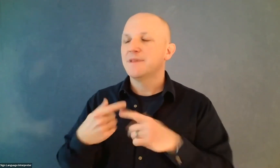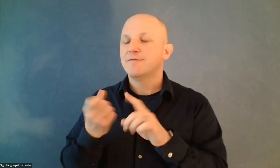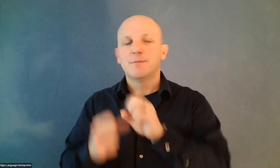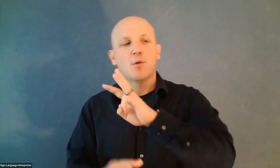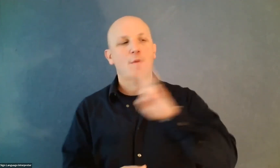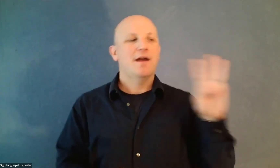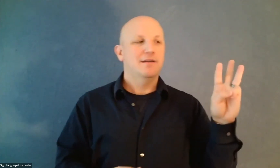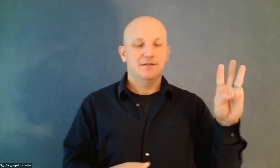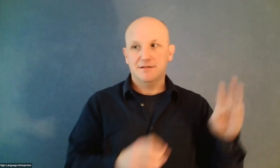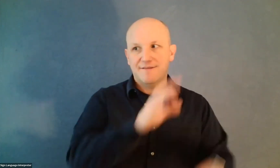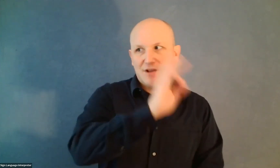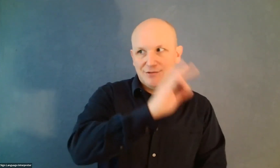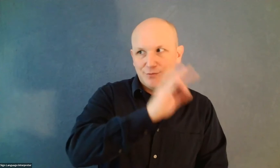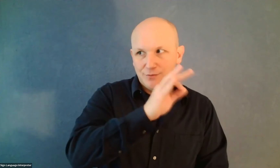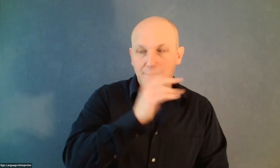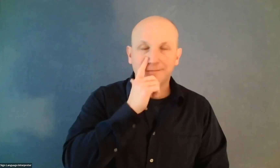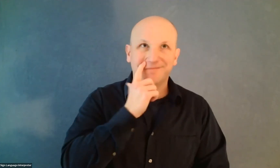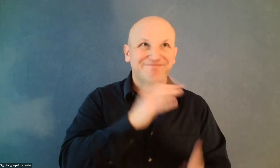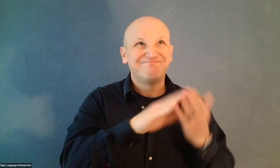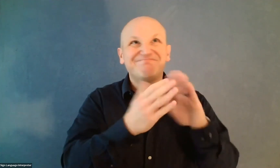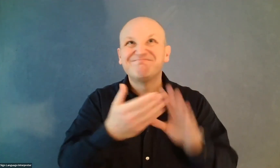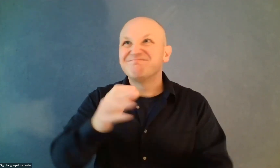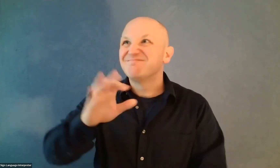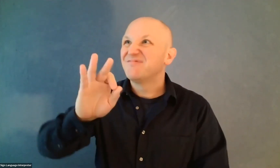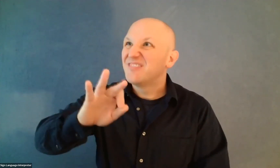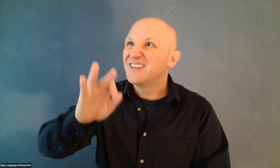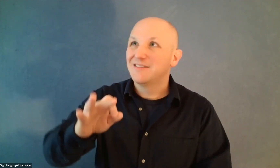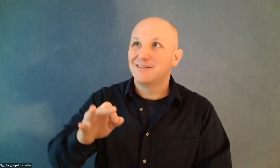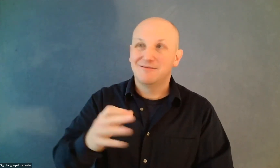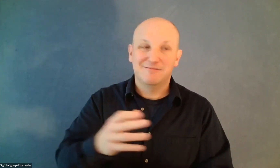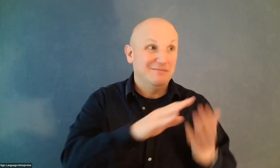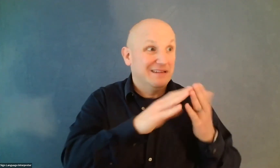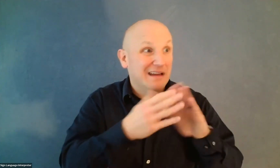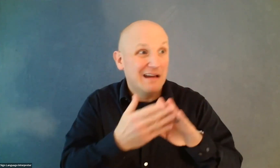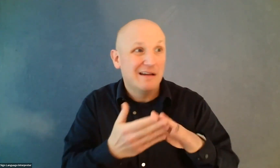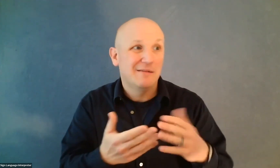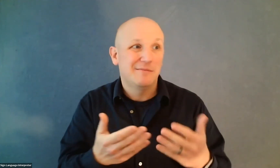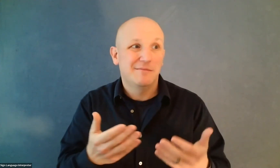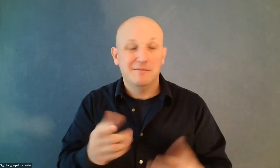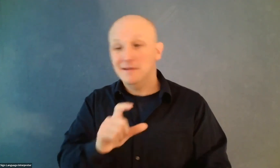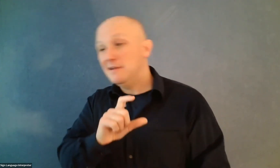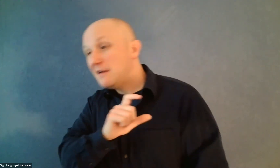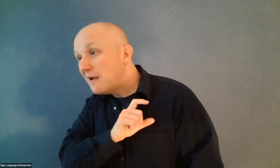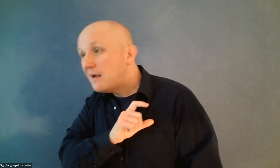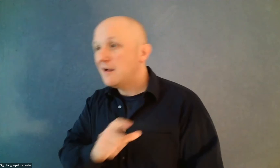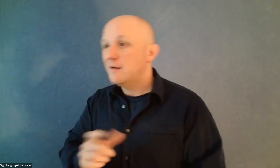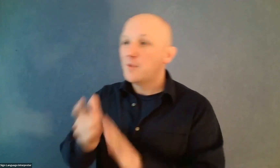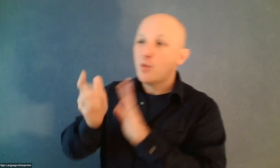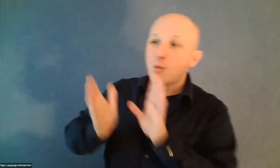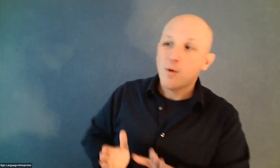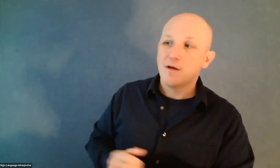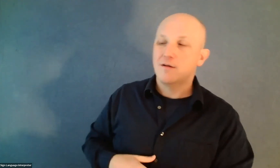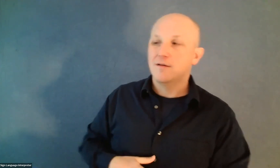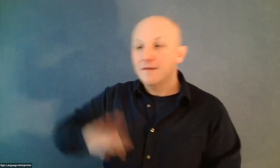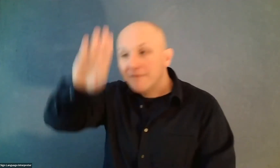and becoming a lawyer or a police officer or a fireman even, it's like a dream. It's